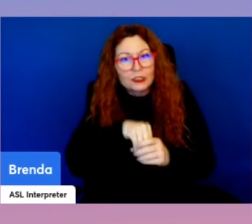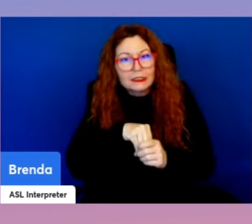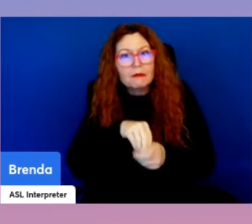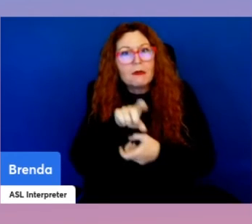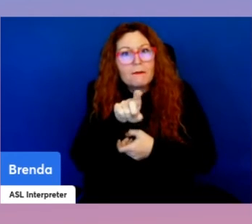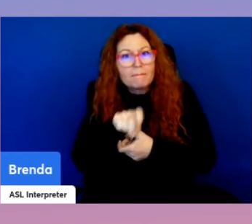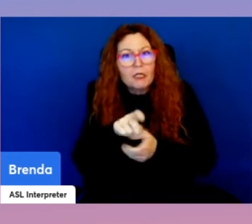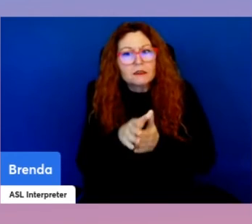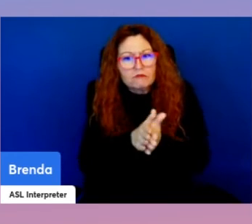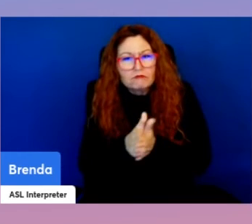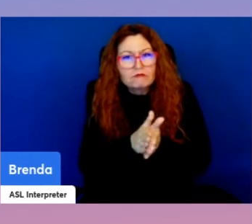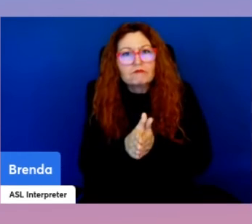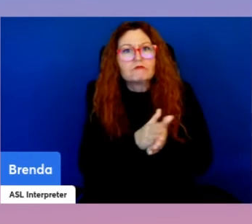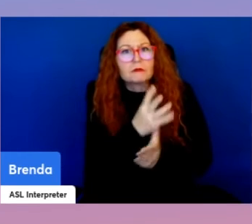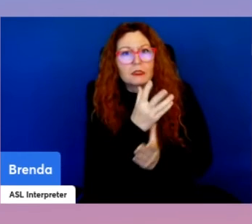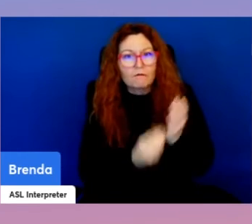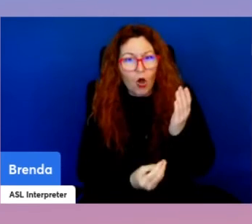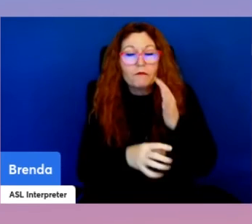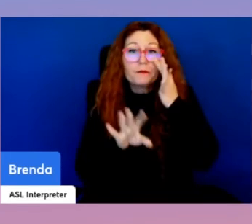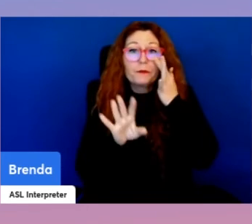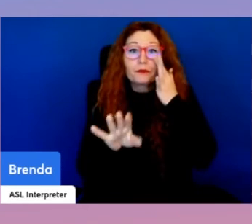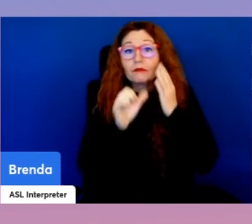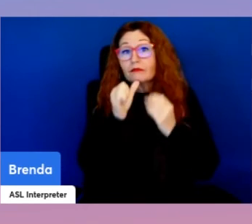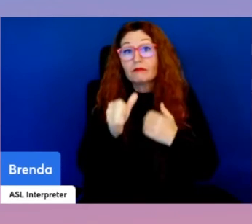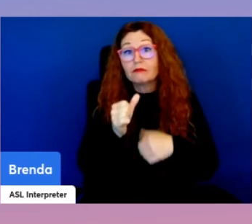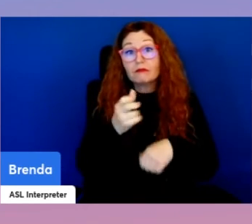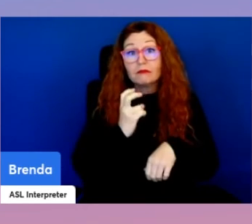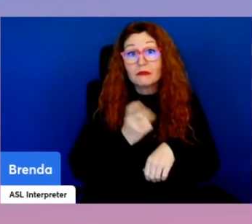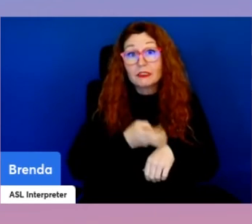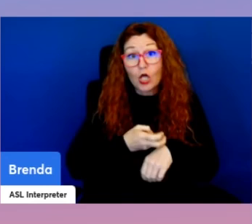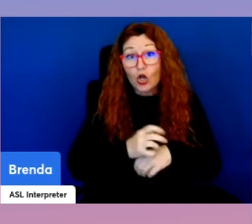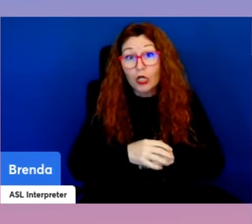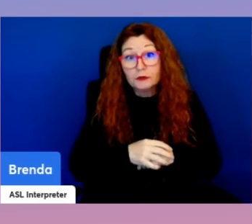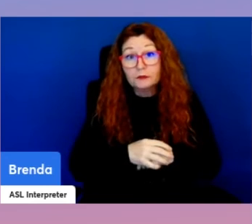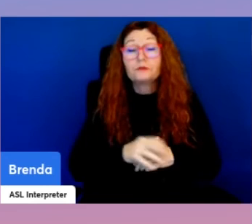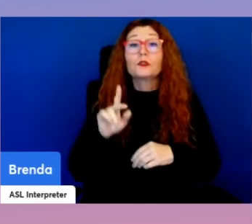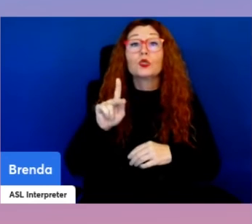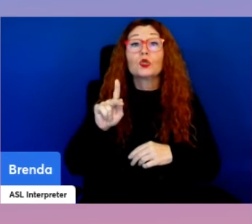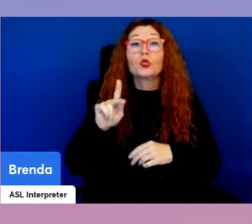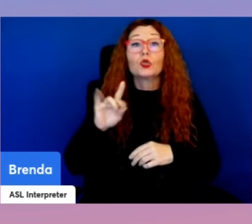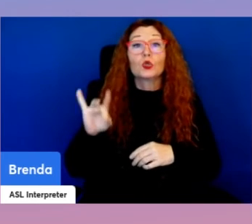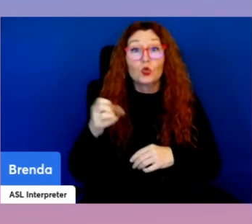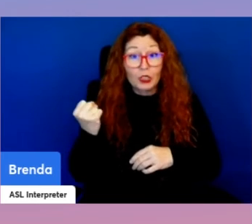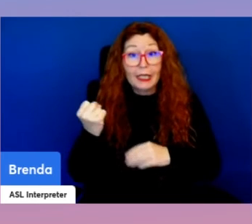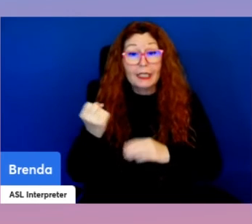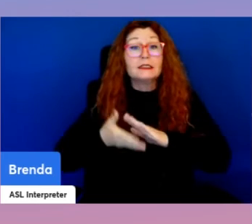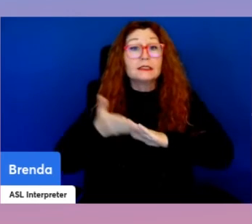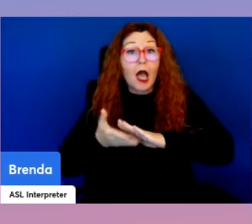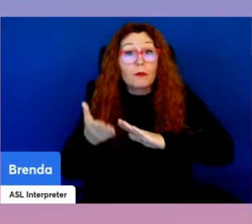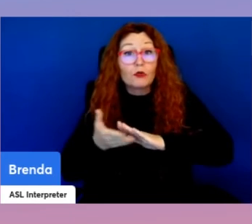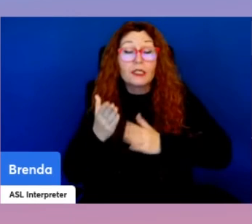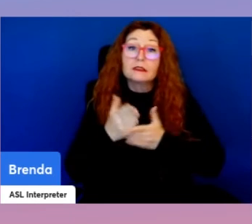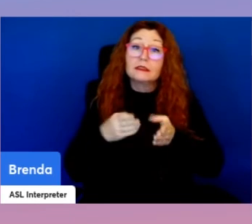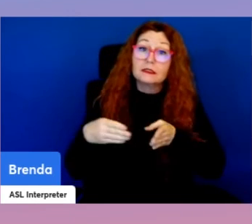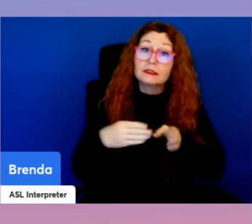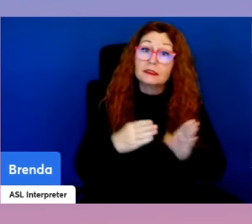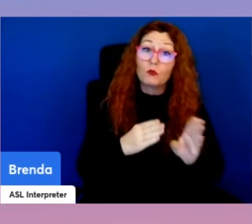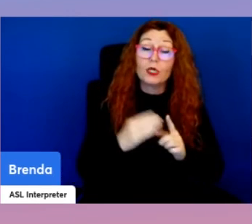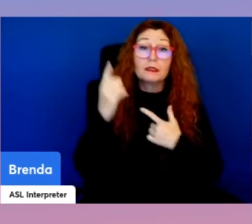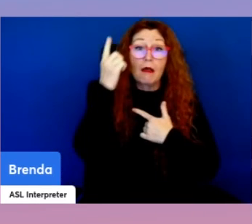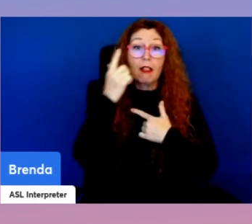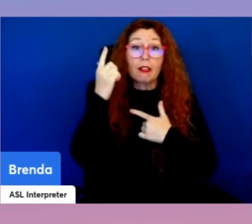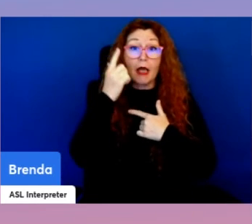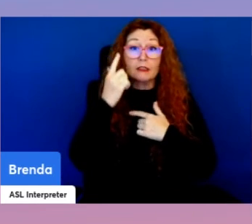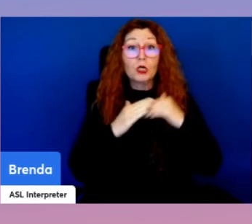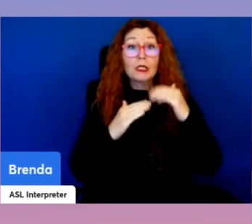involved. It's really not that hard. So Kubernetes operates in some ways on a logical layer and a physical layer.